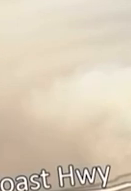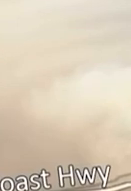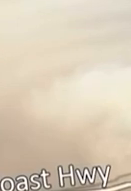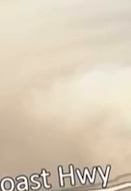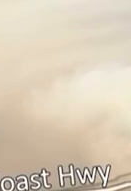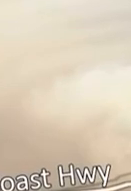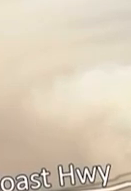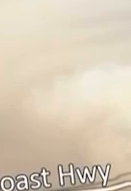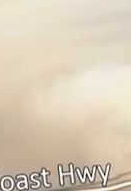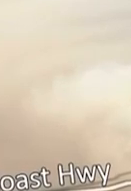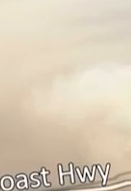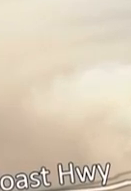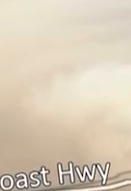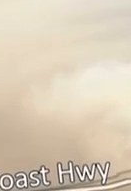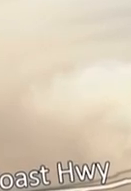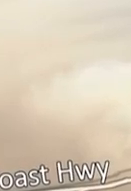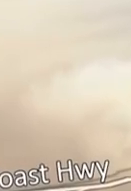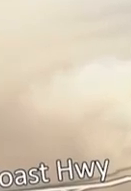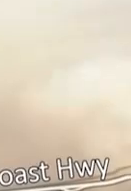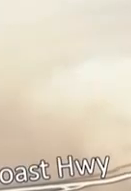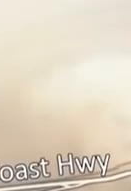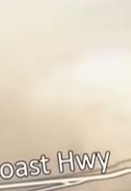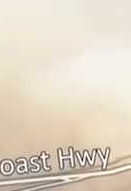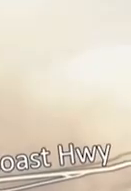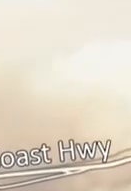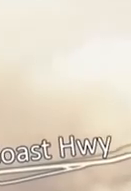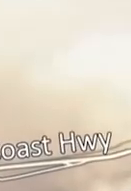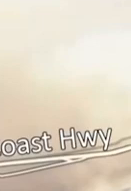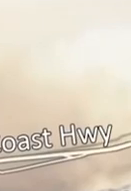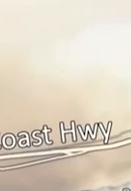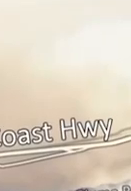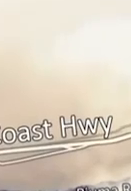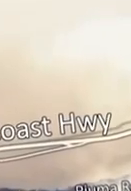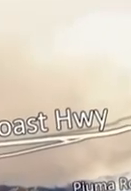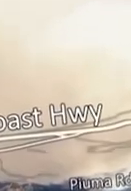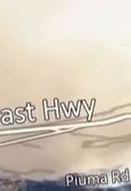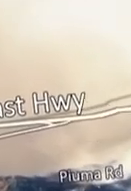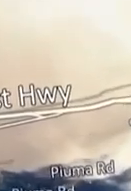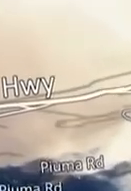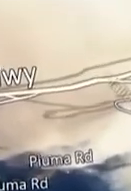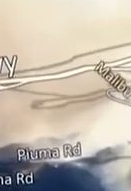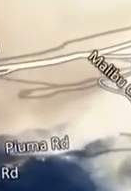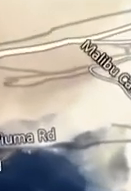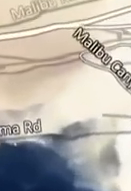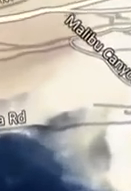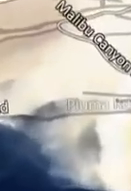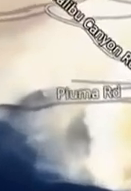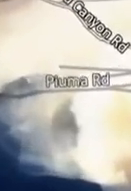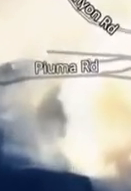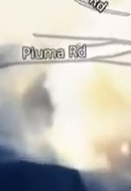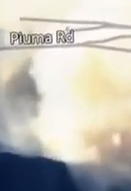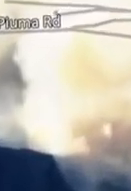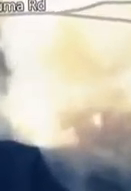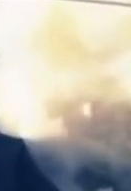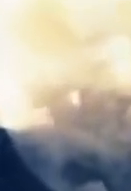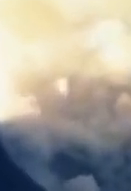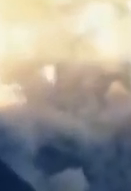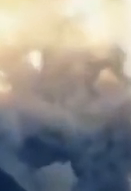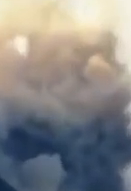of all the damage that's happened. The bad news, 20 arrests of looters. And which that is just unbelievable